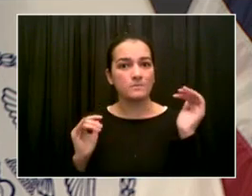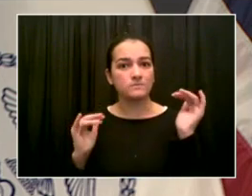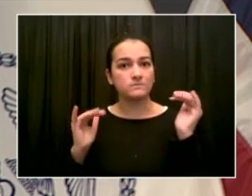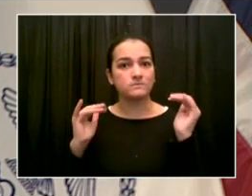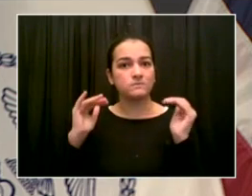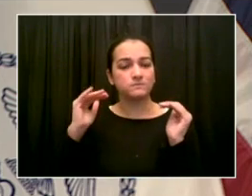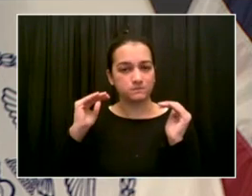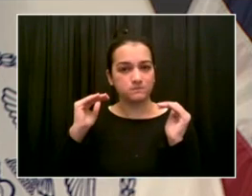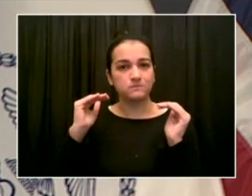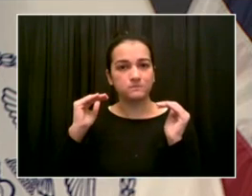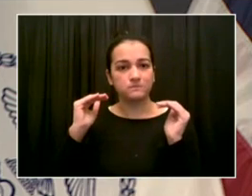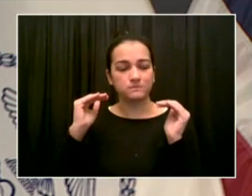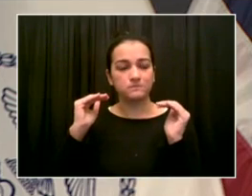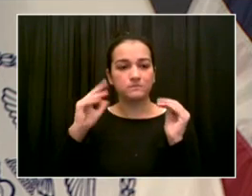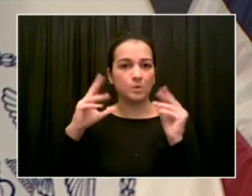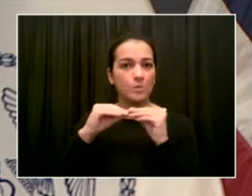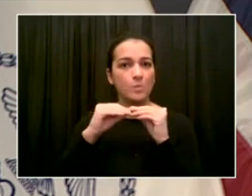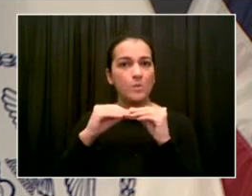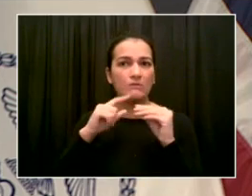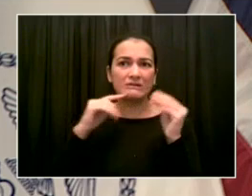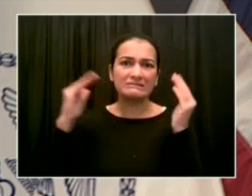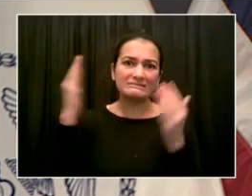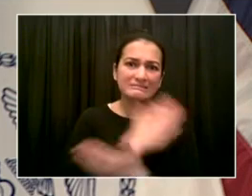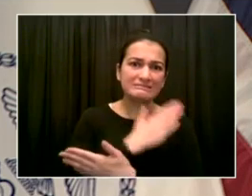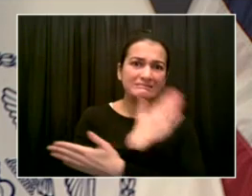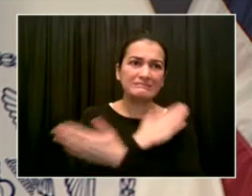lives. Go ahead, Elizabeth.